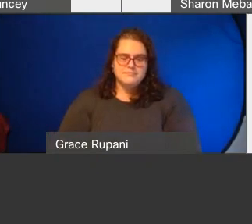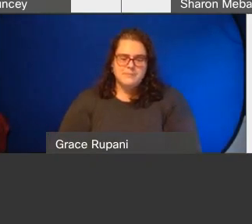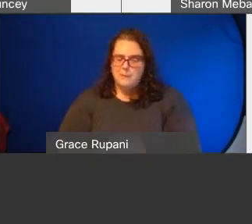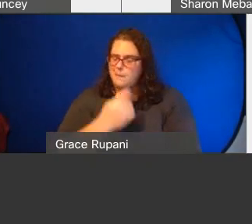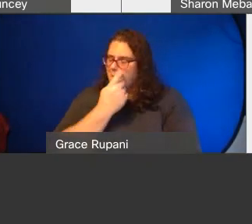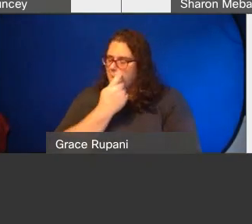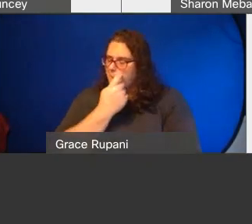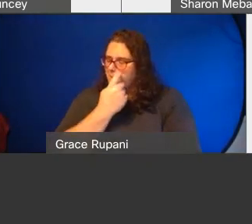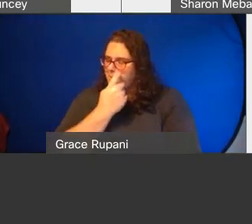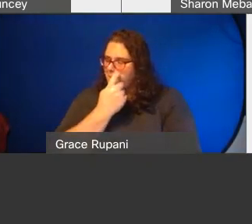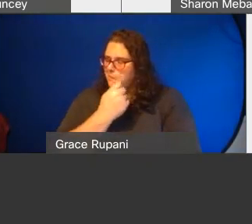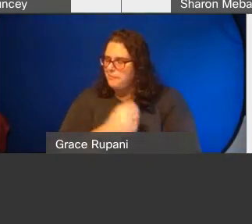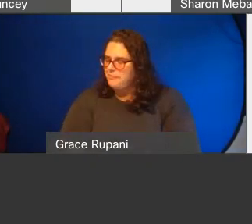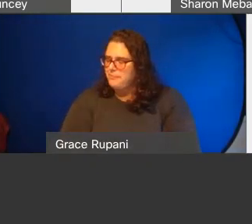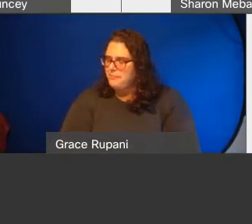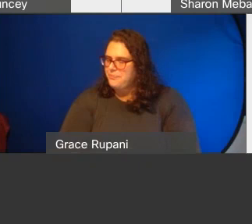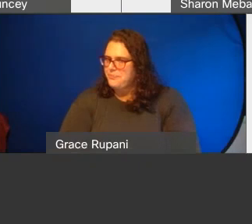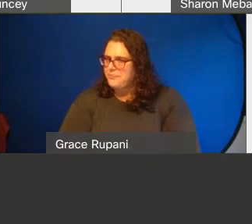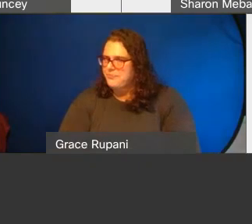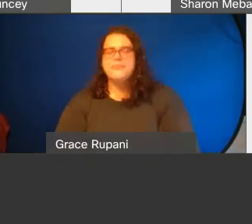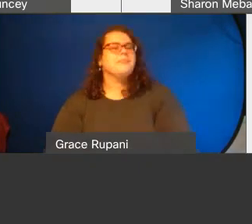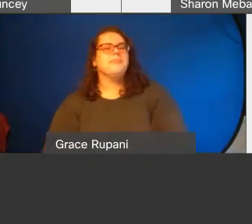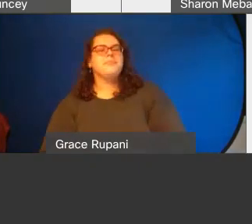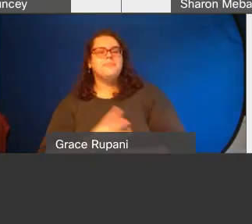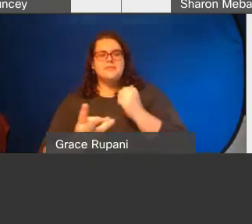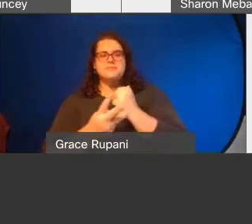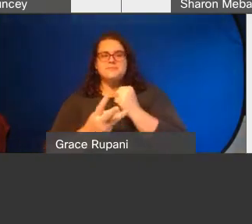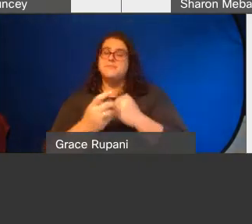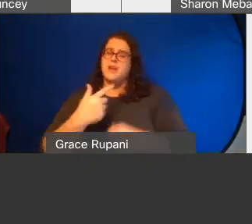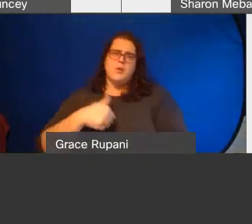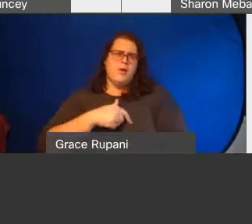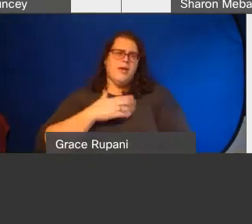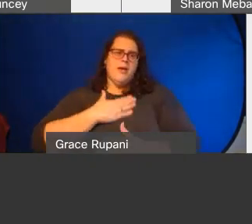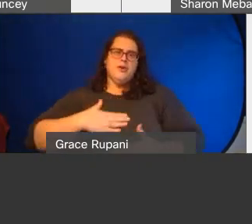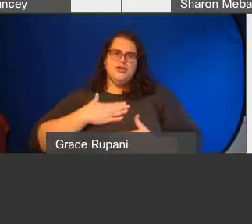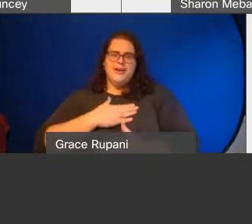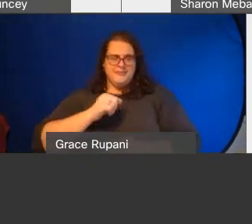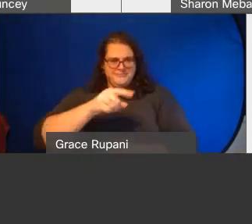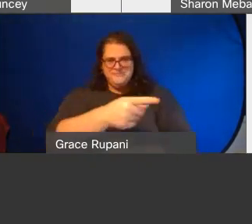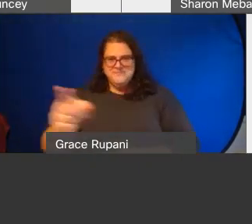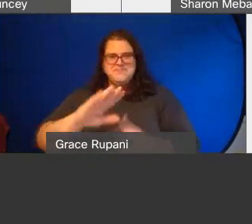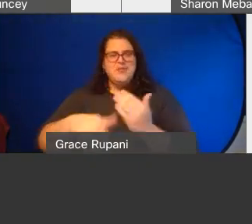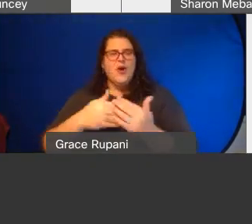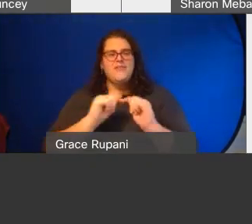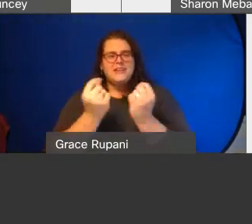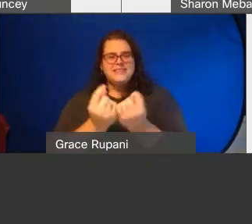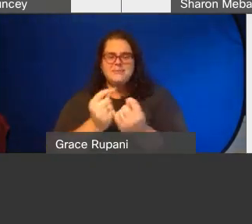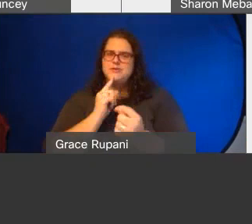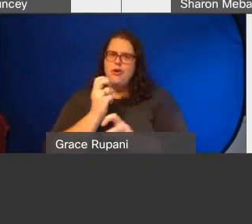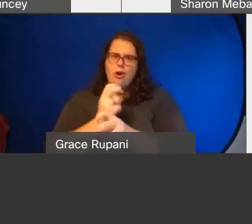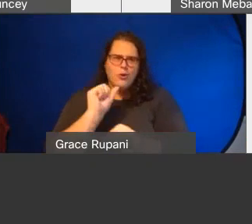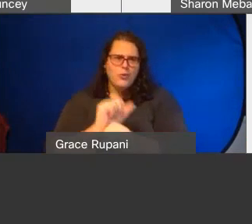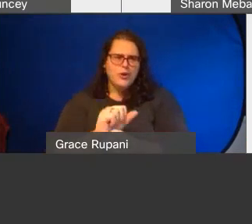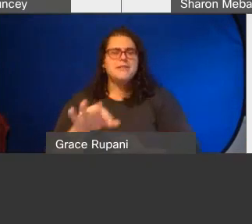appreciate all of the hard work that our teams here at DDS are doing. Um, Special shout out